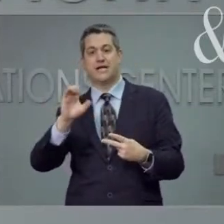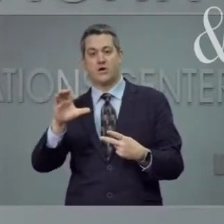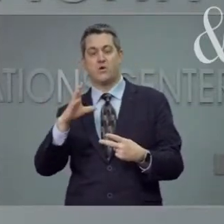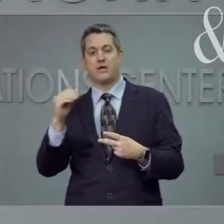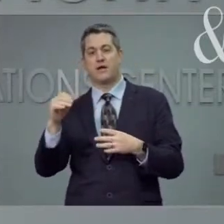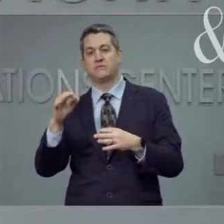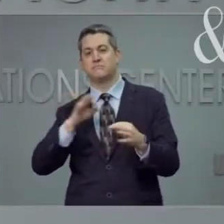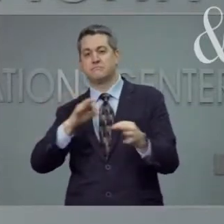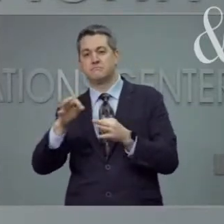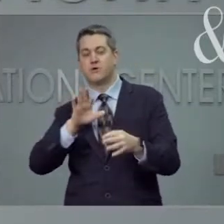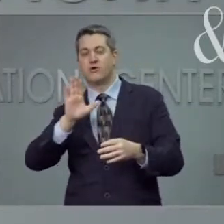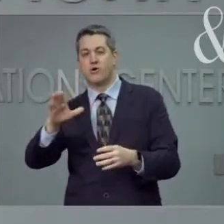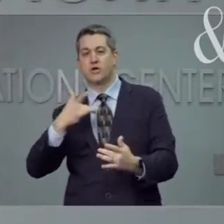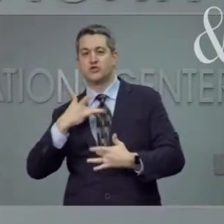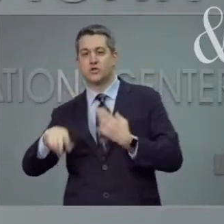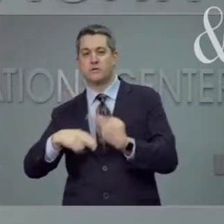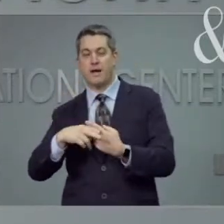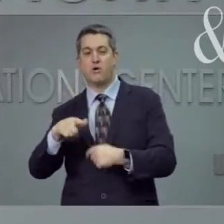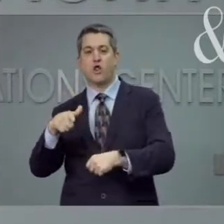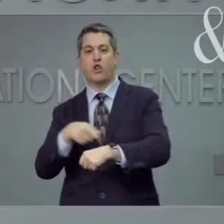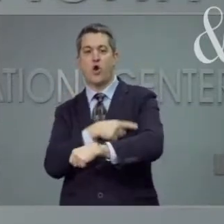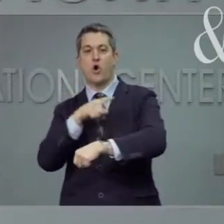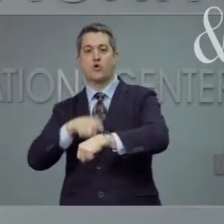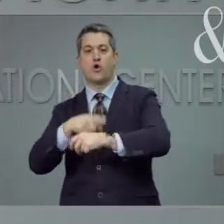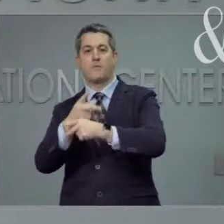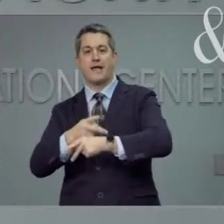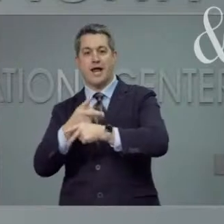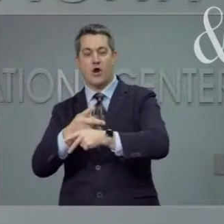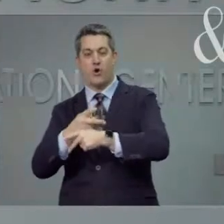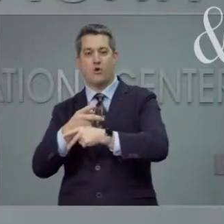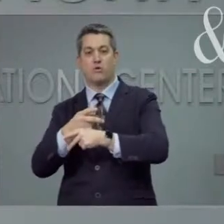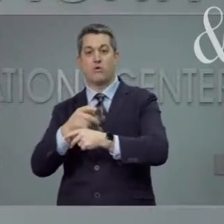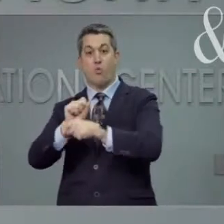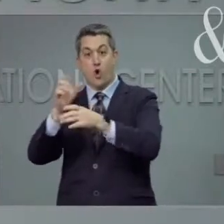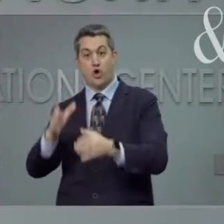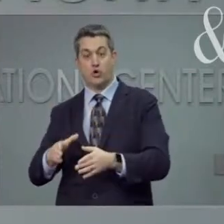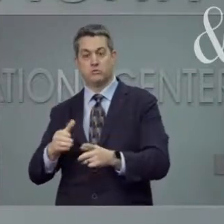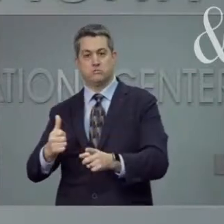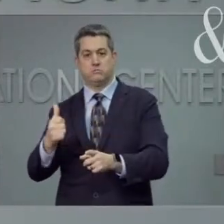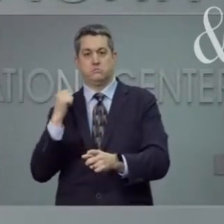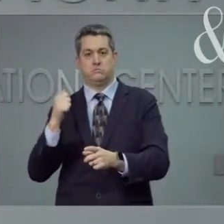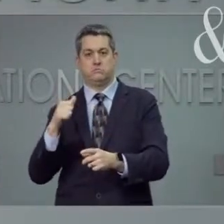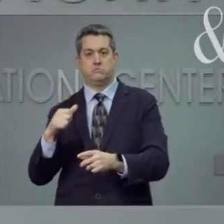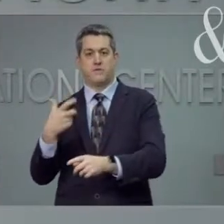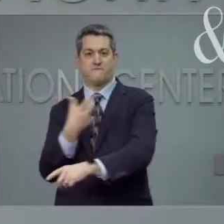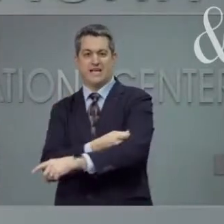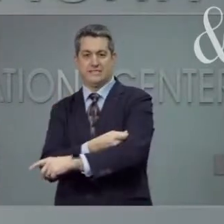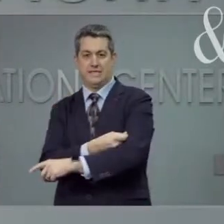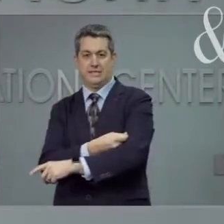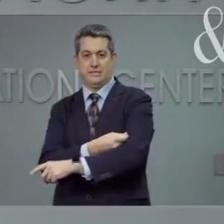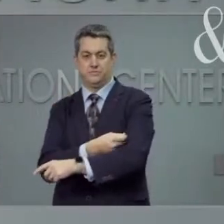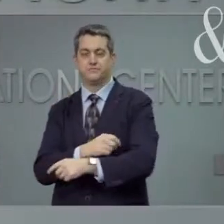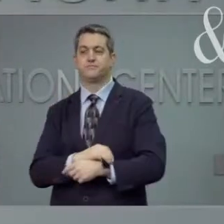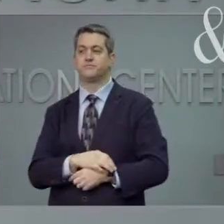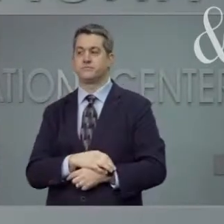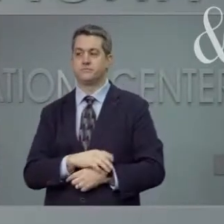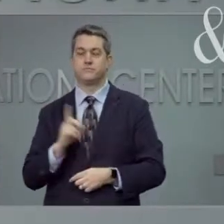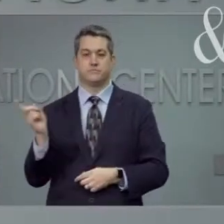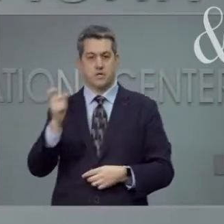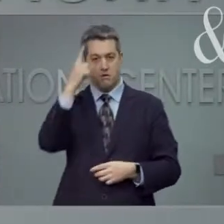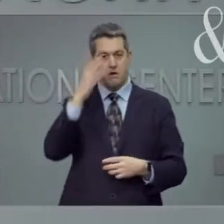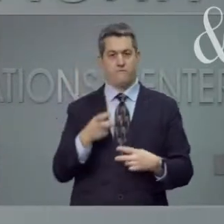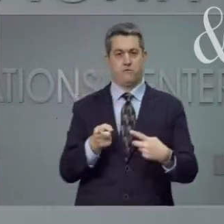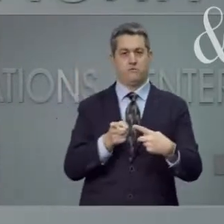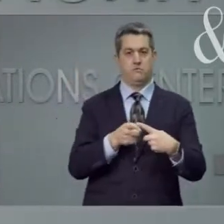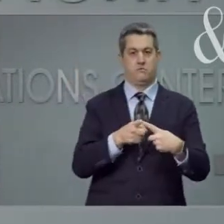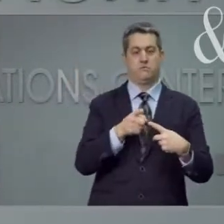long-term care facility workers not taking the vaccine. Well, in answer to your first